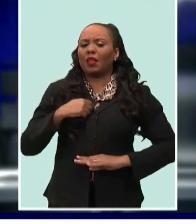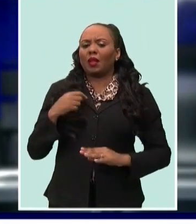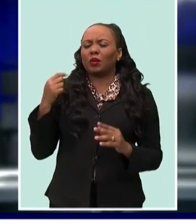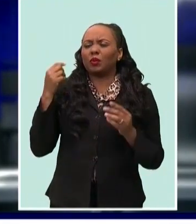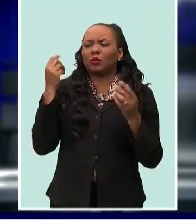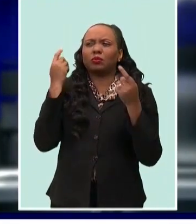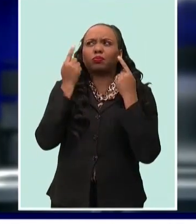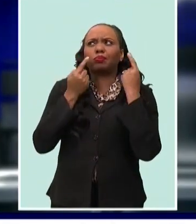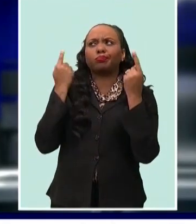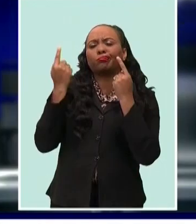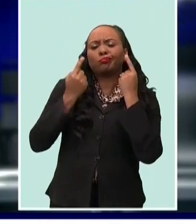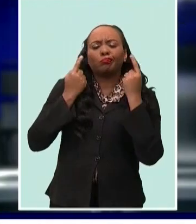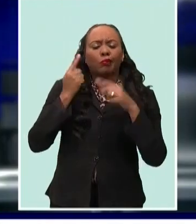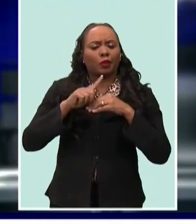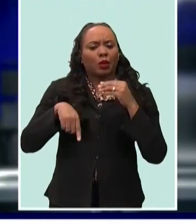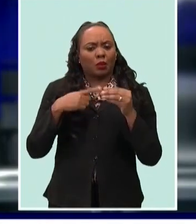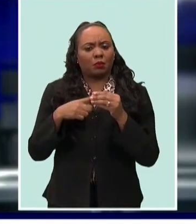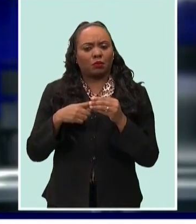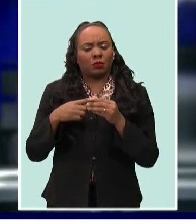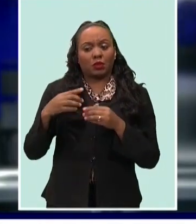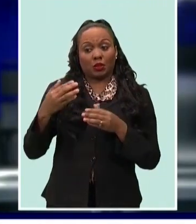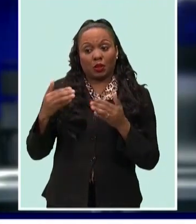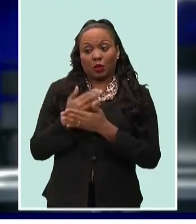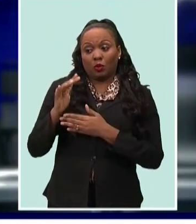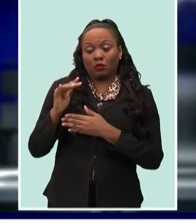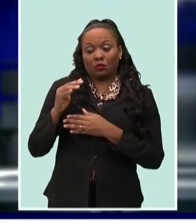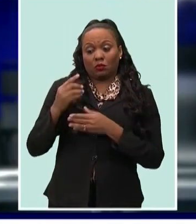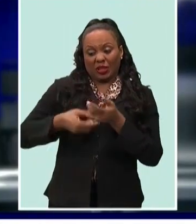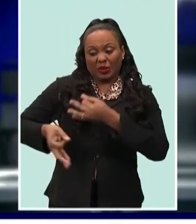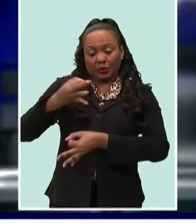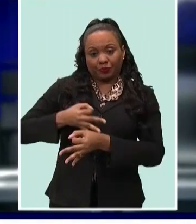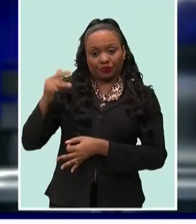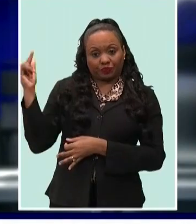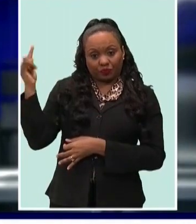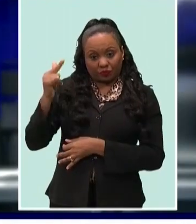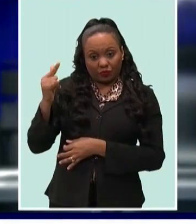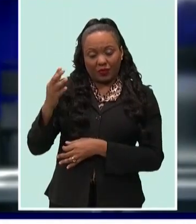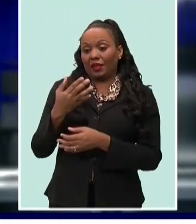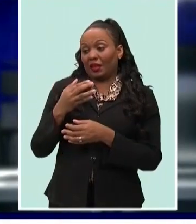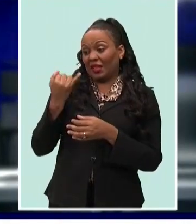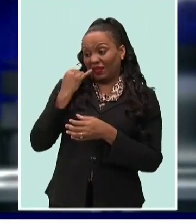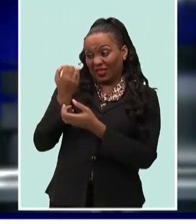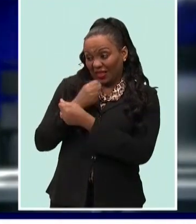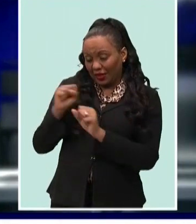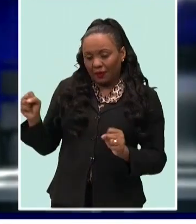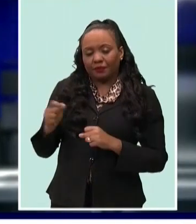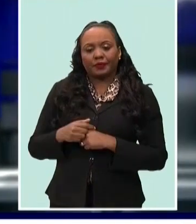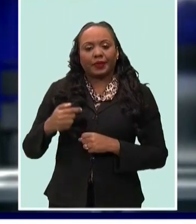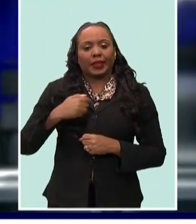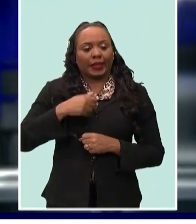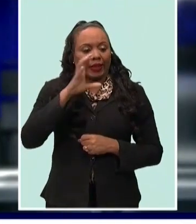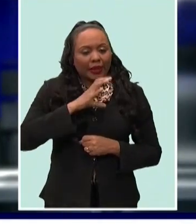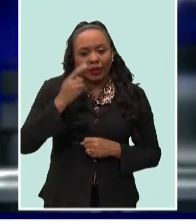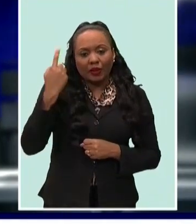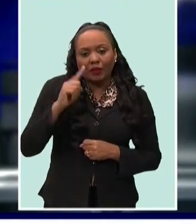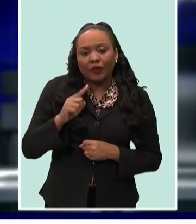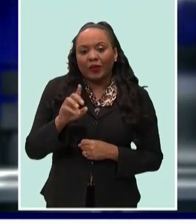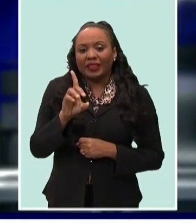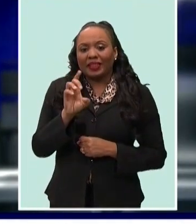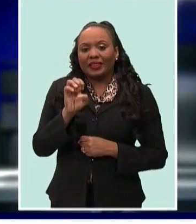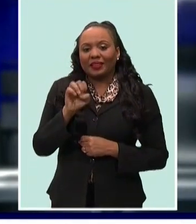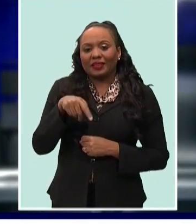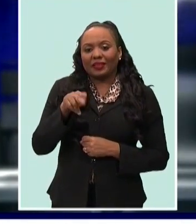wondering about the safety of this variant and what airport officials made of it all. So I tracked down GAIA Deputy CEO Terry Lane